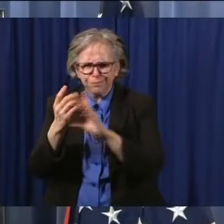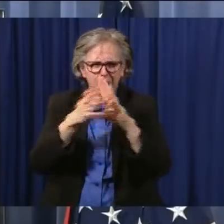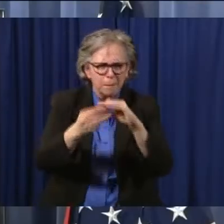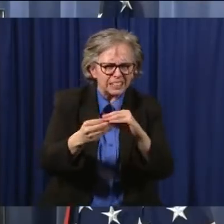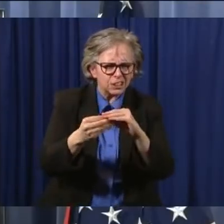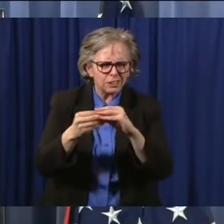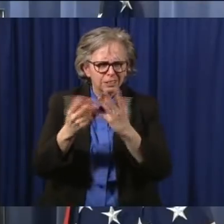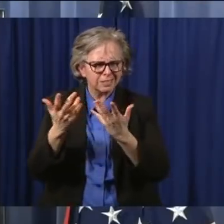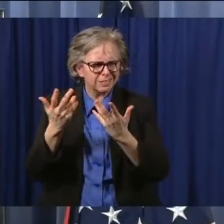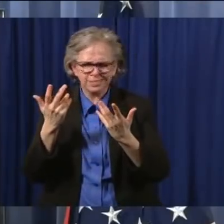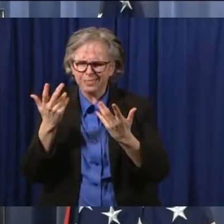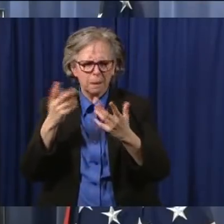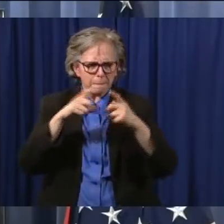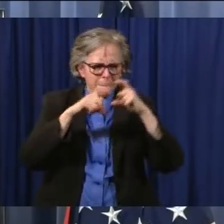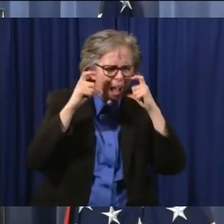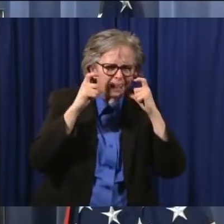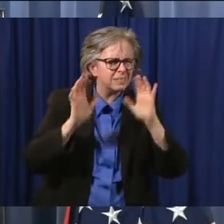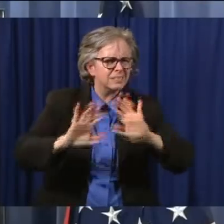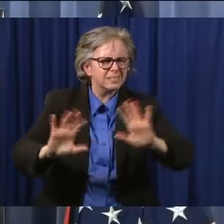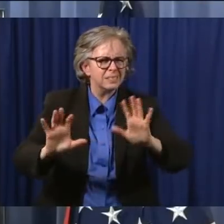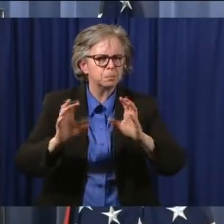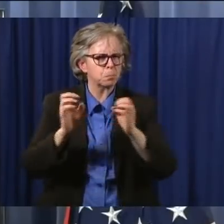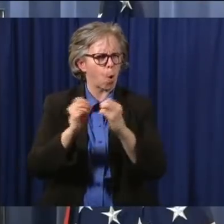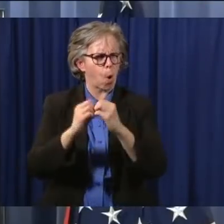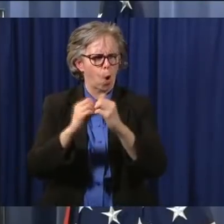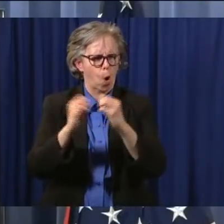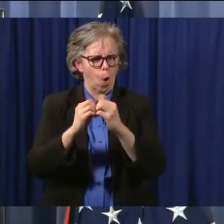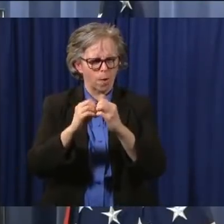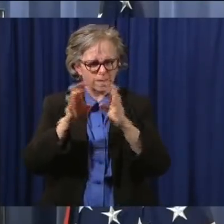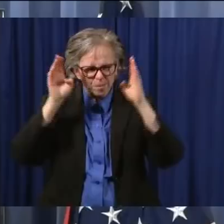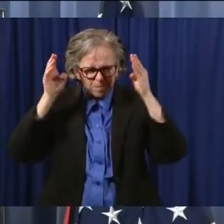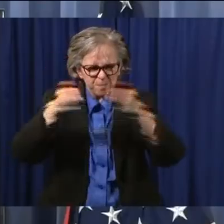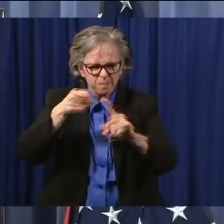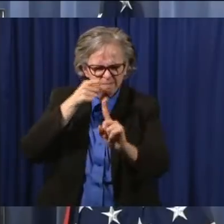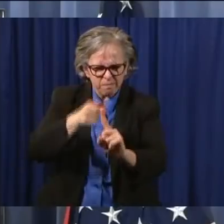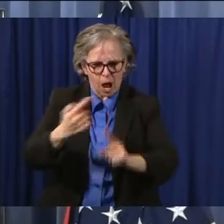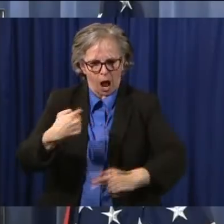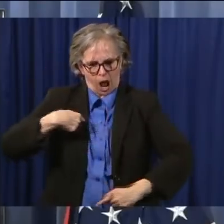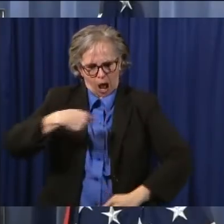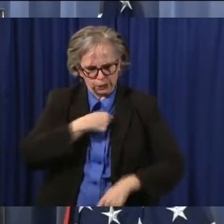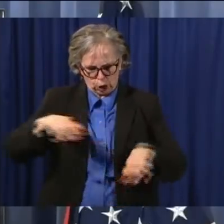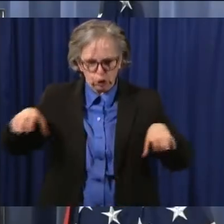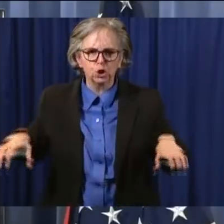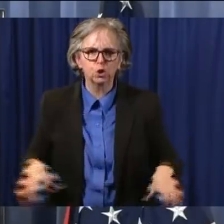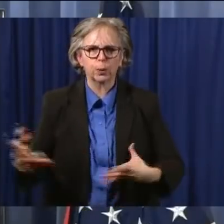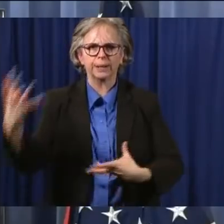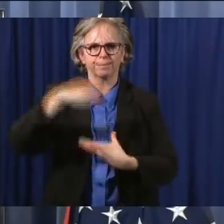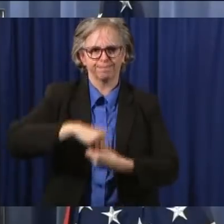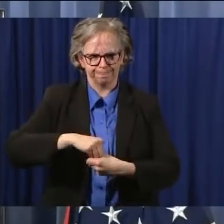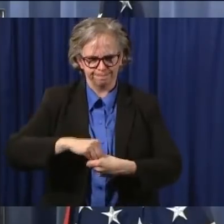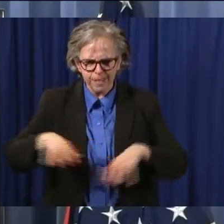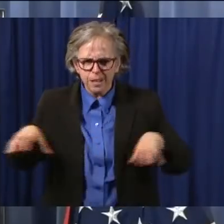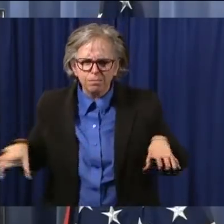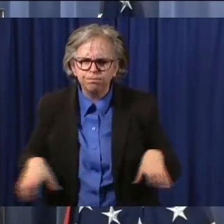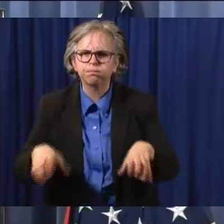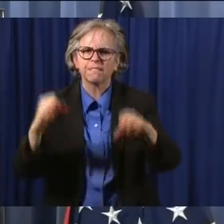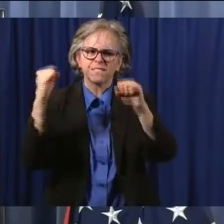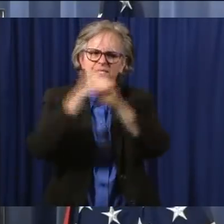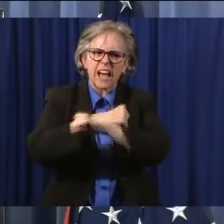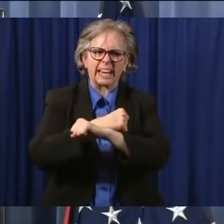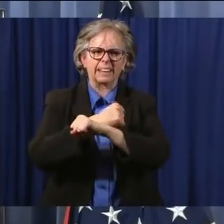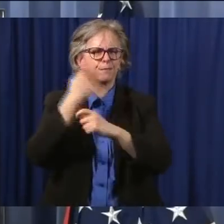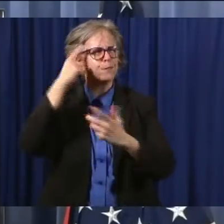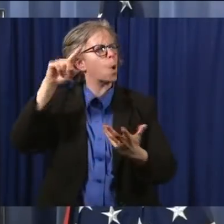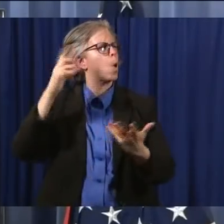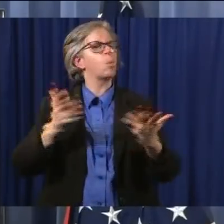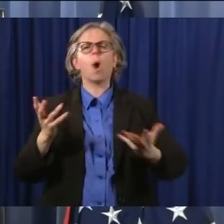This campaign is focused on action. And so when we think about fighting, we think about who are we fighting for? We're not just fighting for our own health. We're